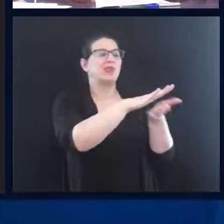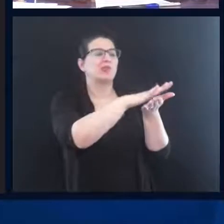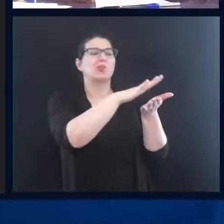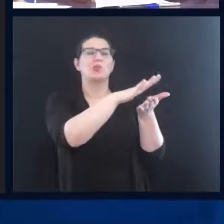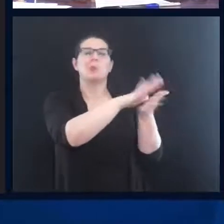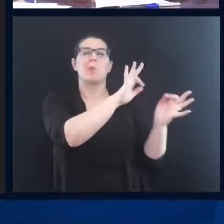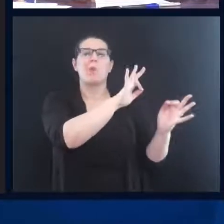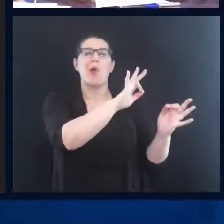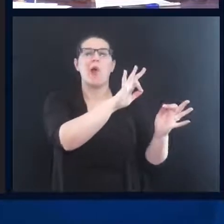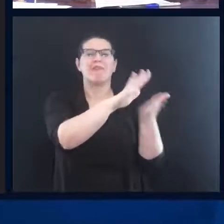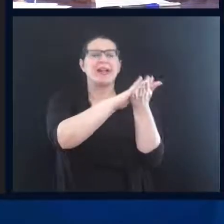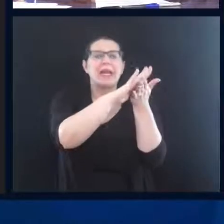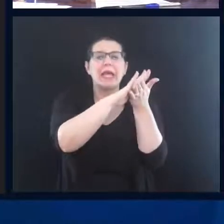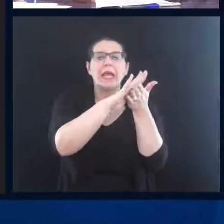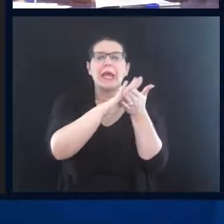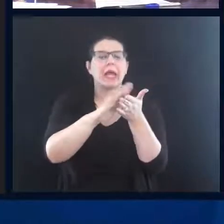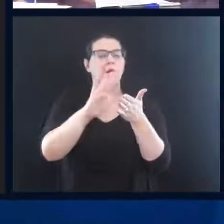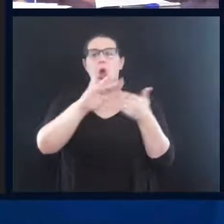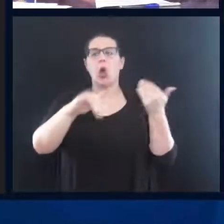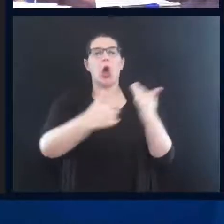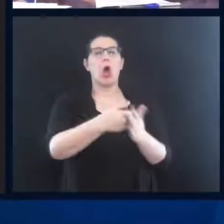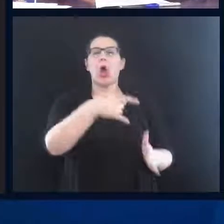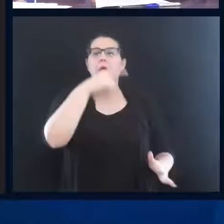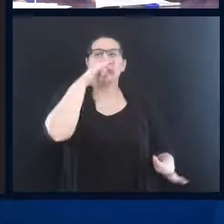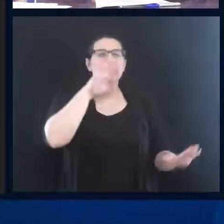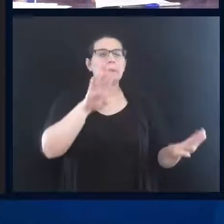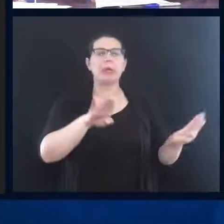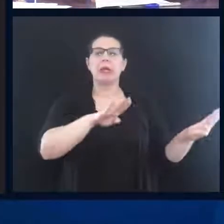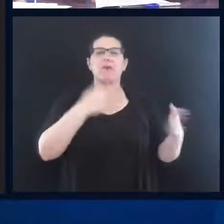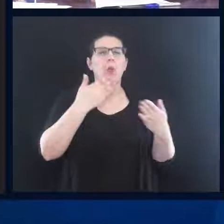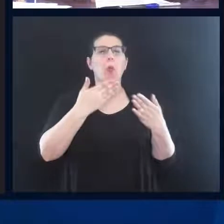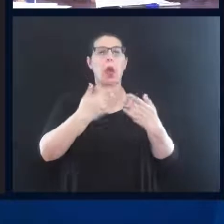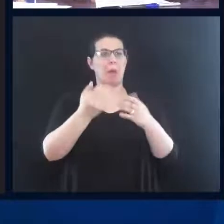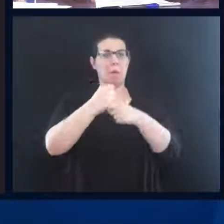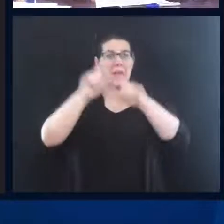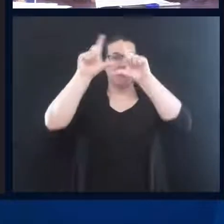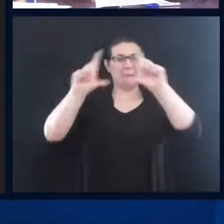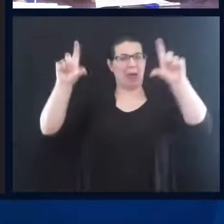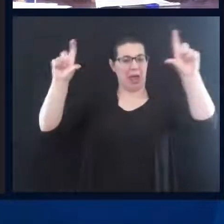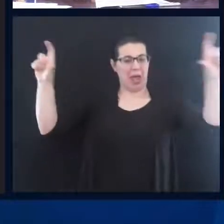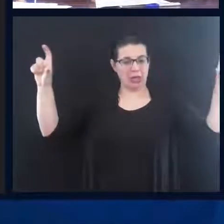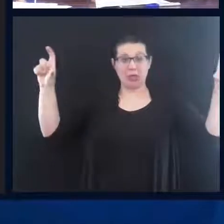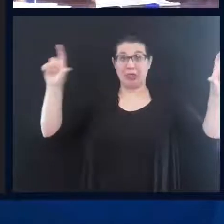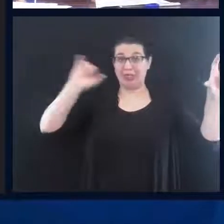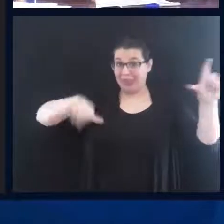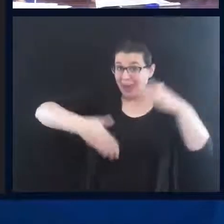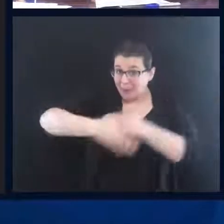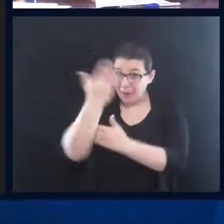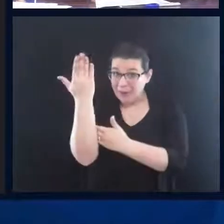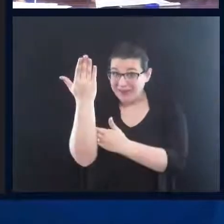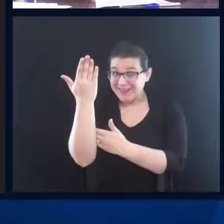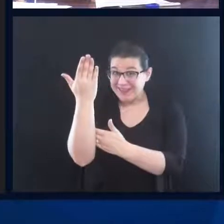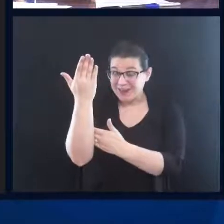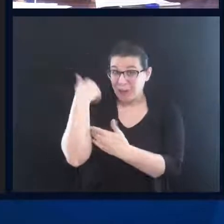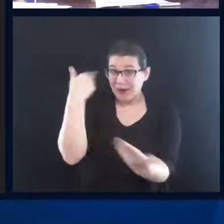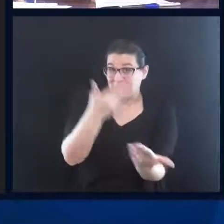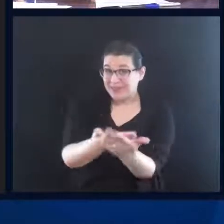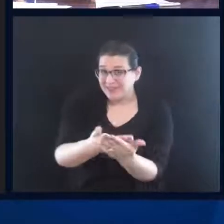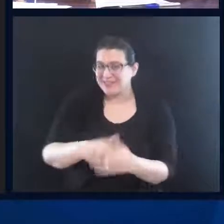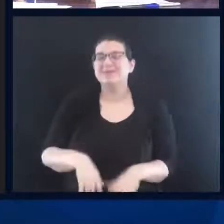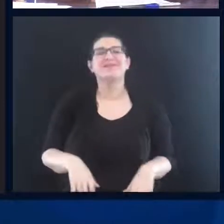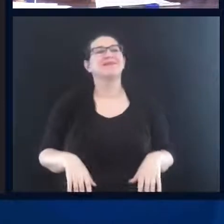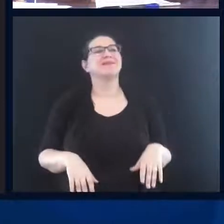kids that are so mannerly and so good. They made that banner just, I think, the very morning that we came.